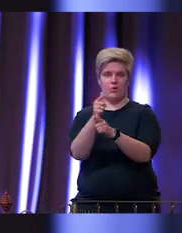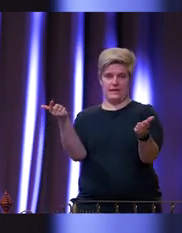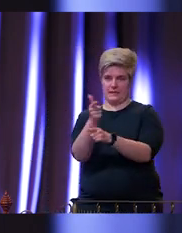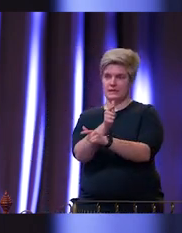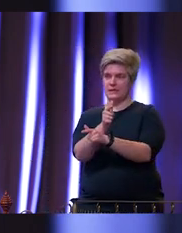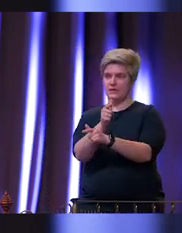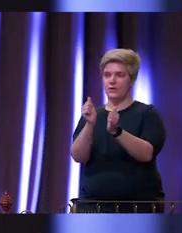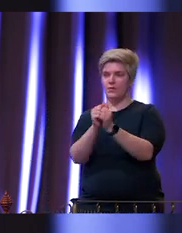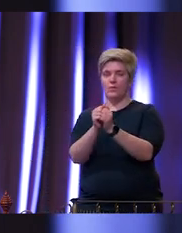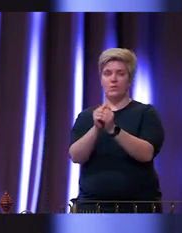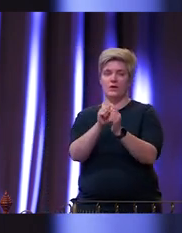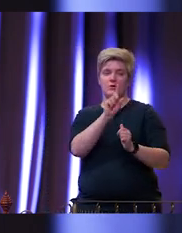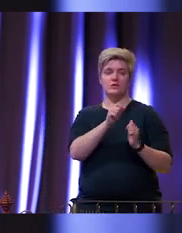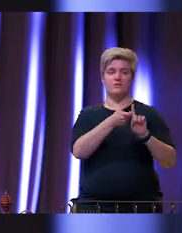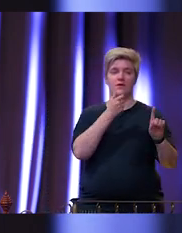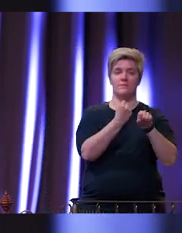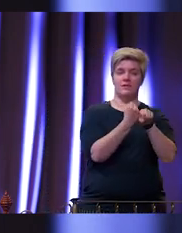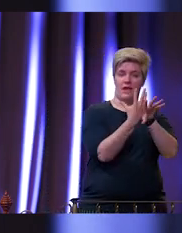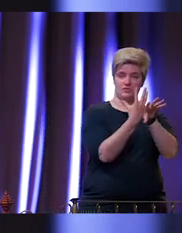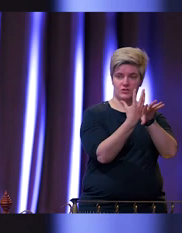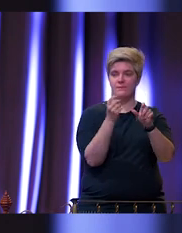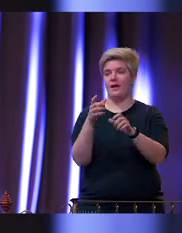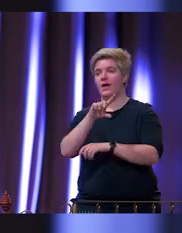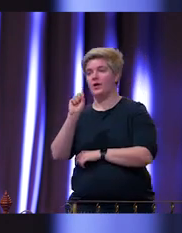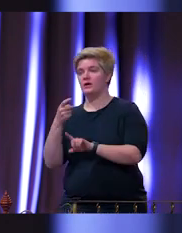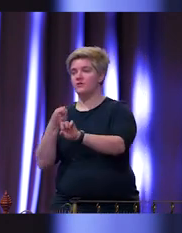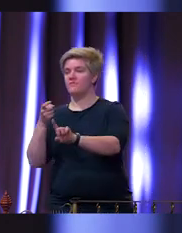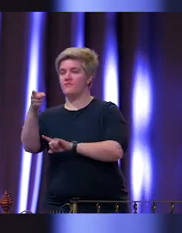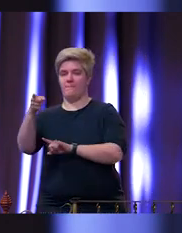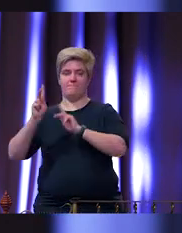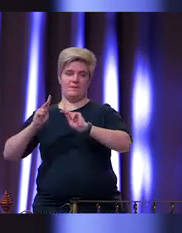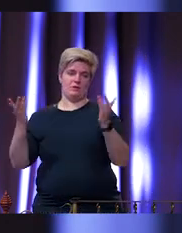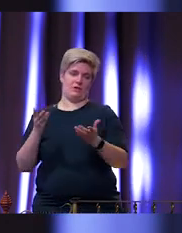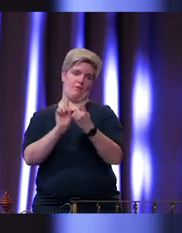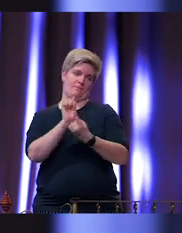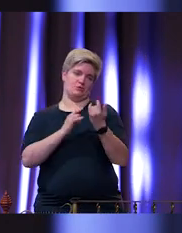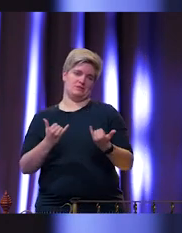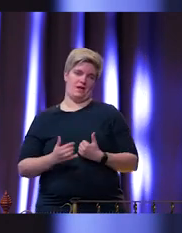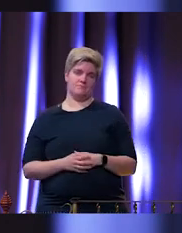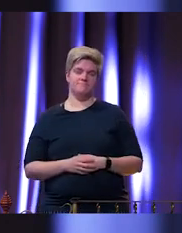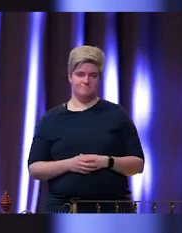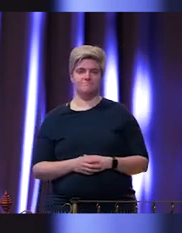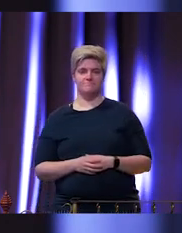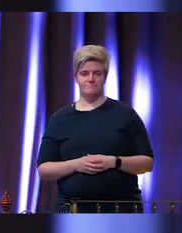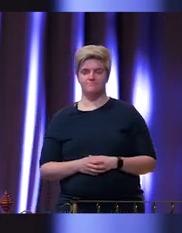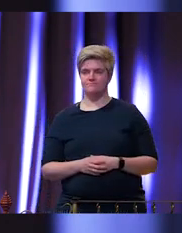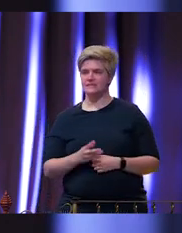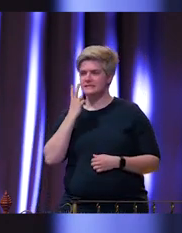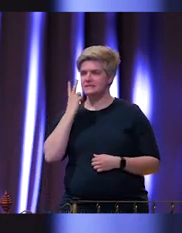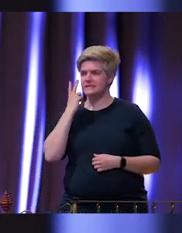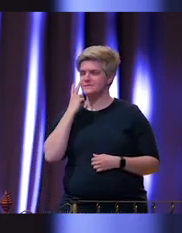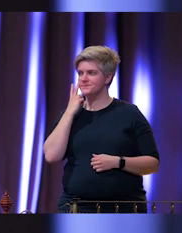from folks who are here today. Let's see. So Ellen is going to be joining the panel as